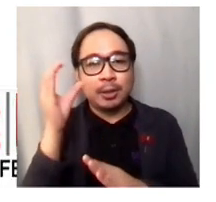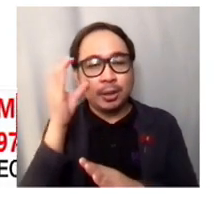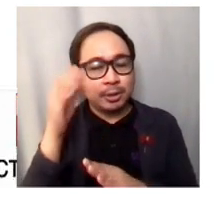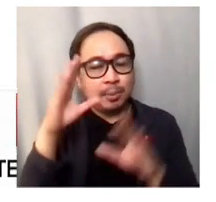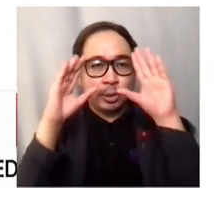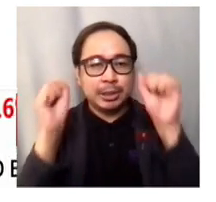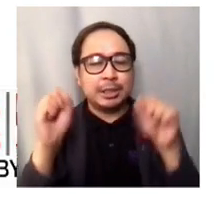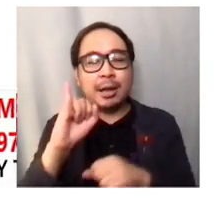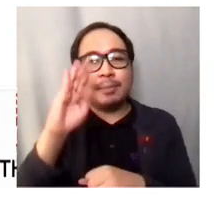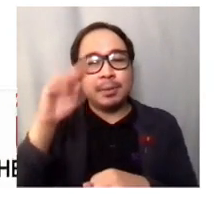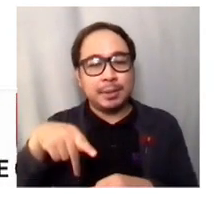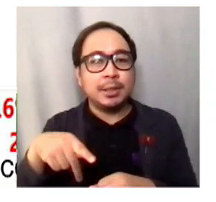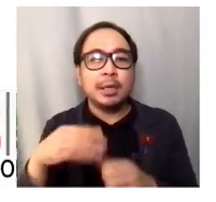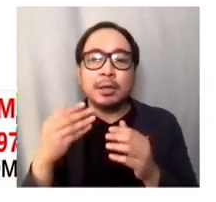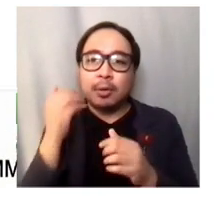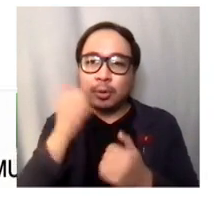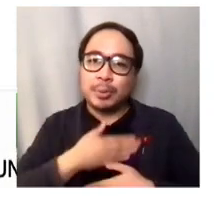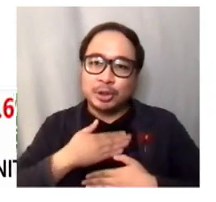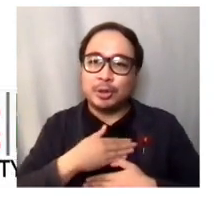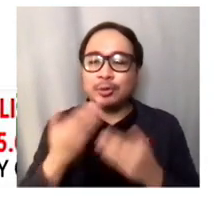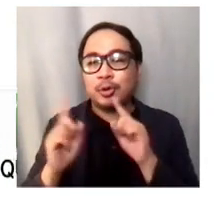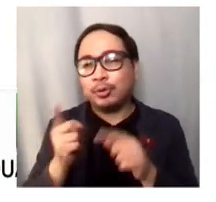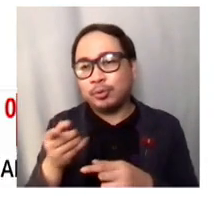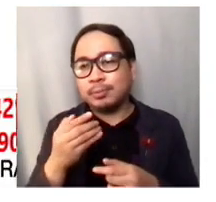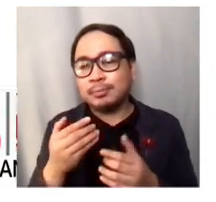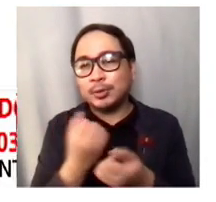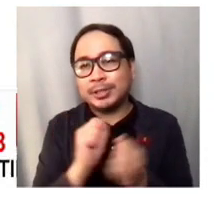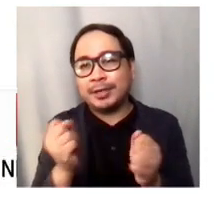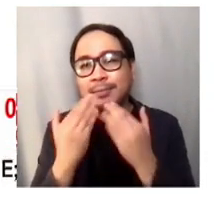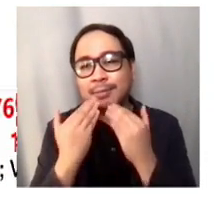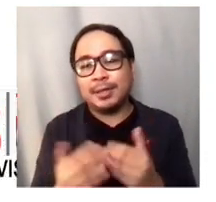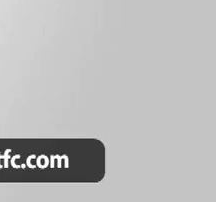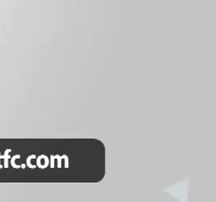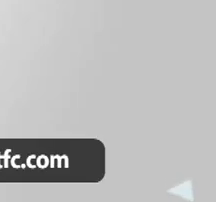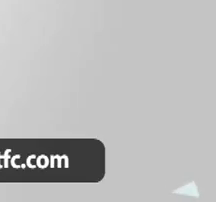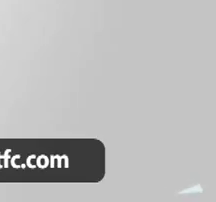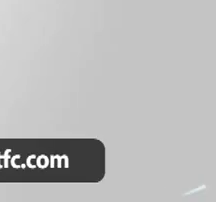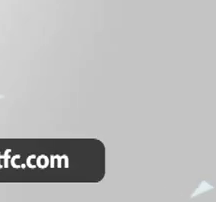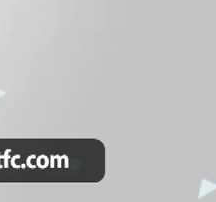Philippines, always a pleasure talking to you. You keep safe. Take care. Thank you. Good afternoon.